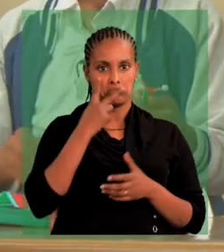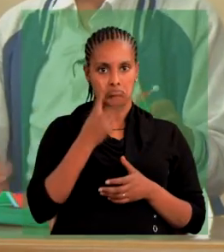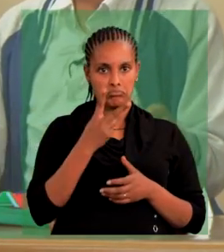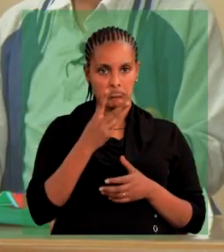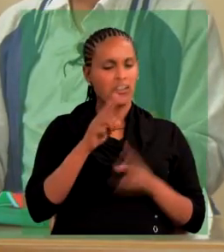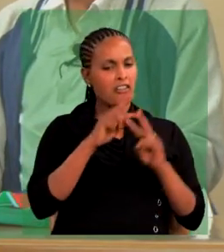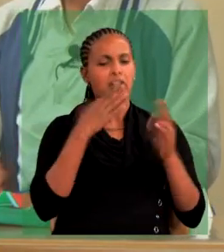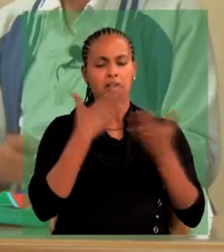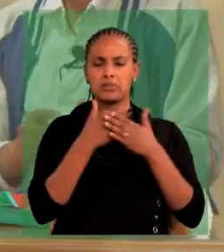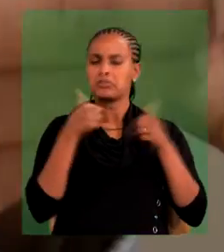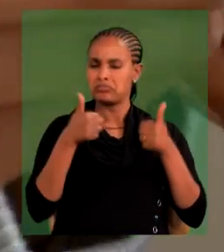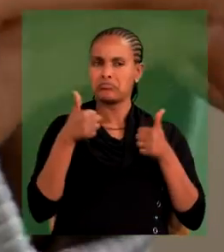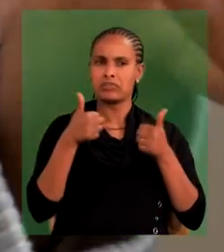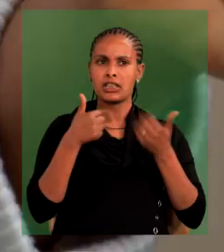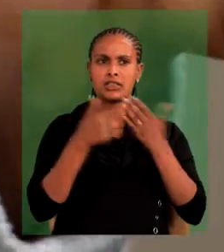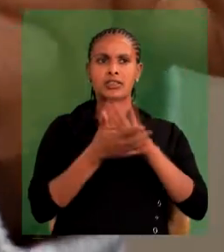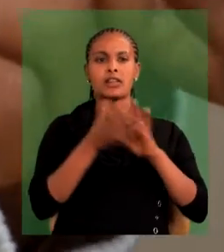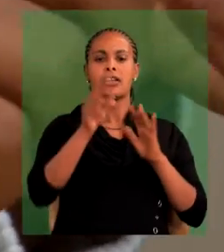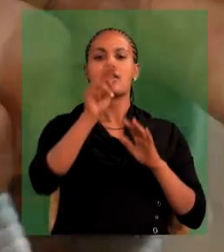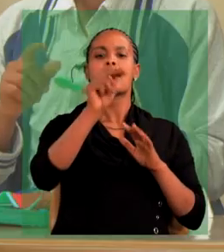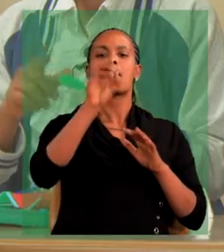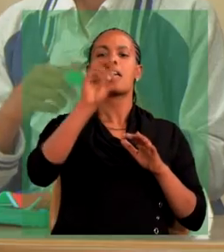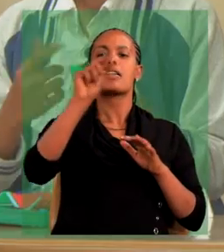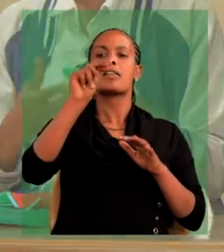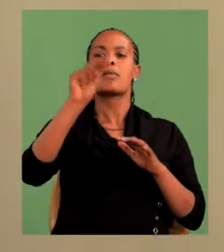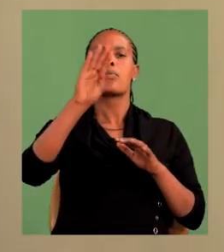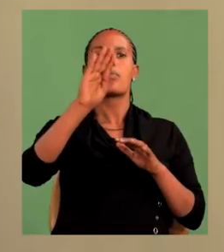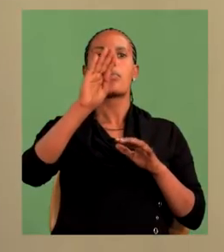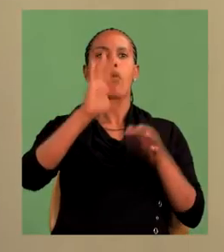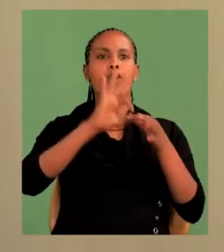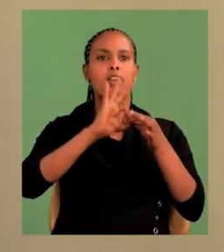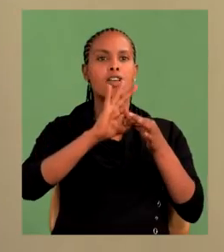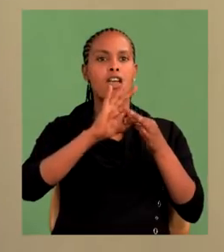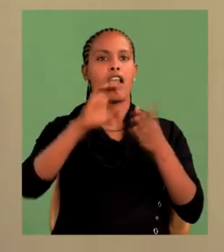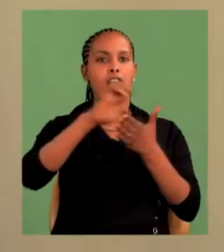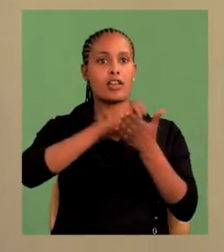Very good. These are the non-bonding electrons.